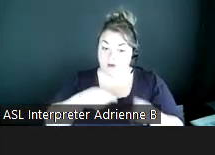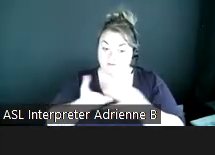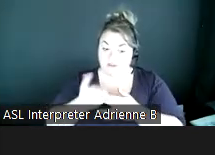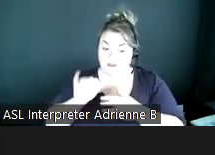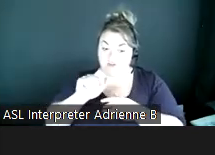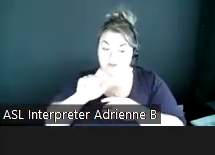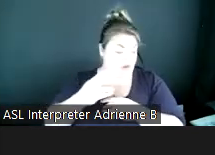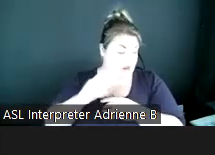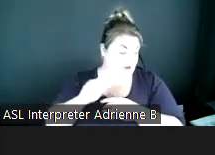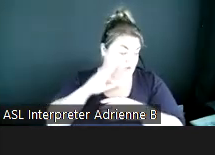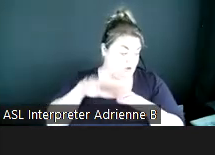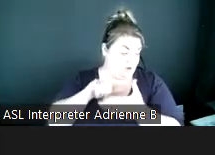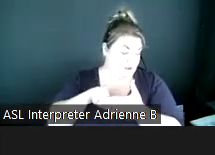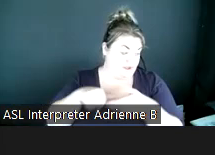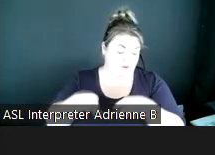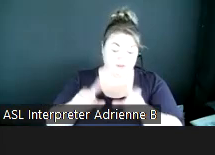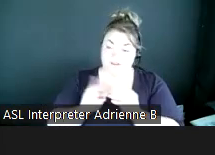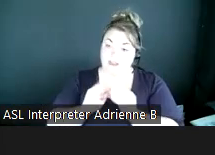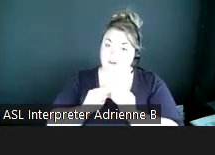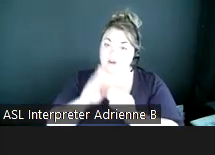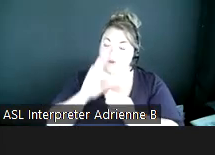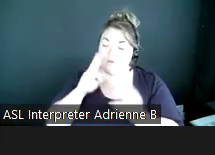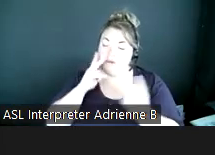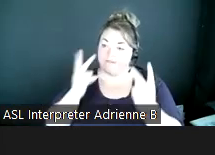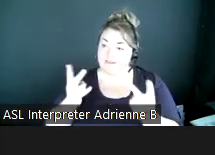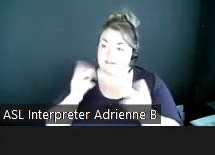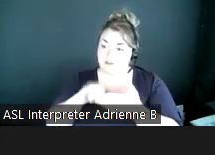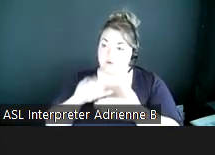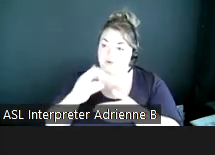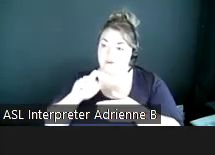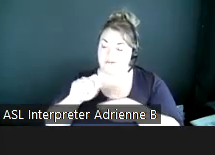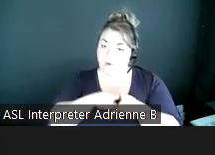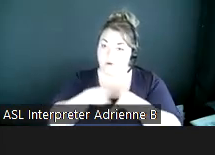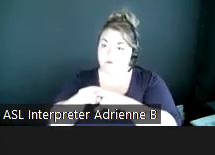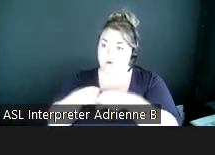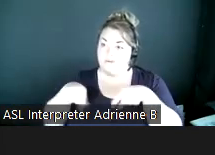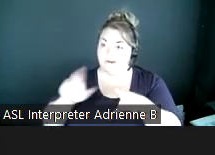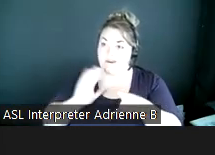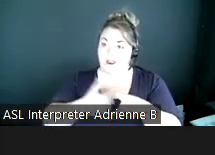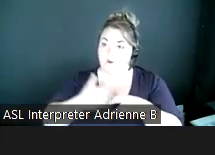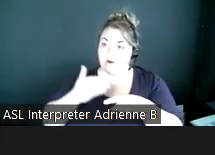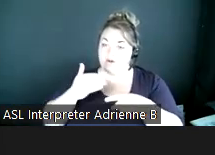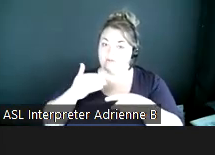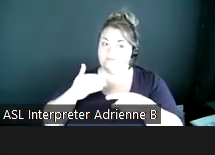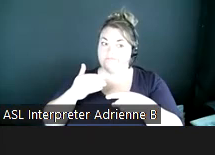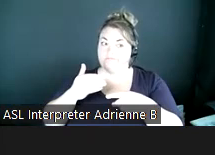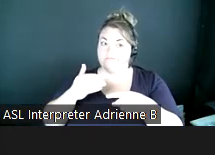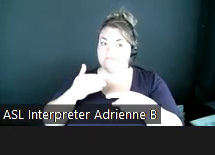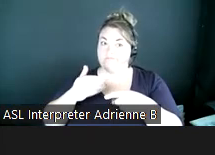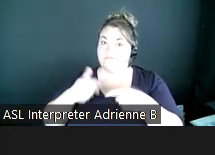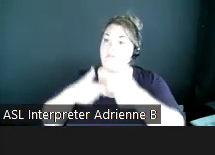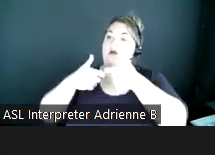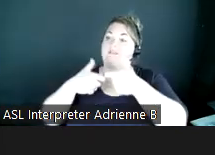the session. And we will visit those chats also during our pauses for